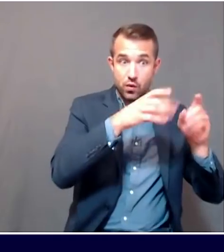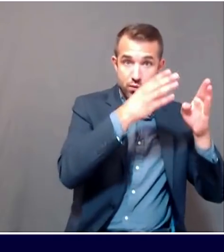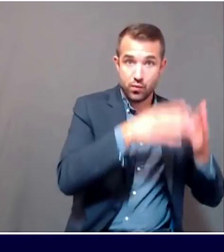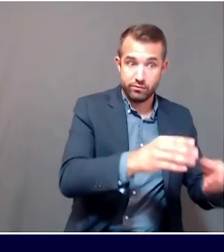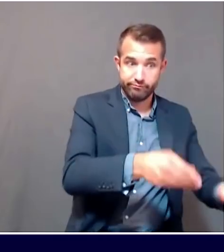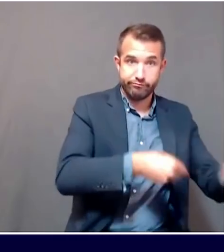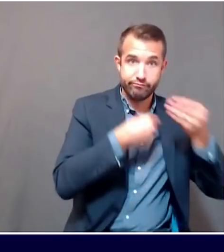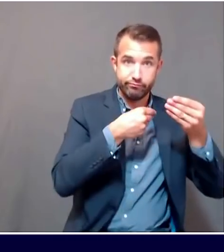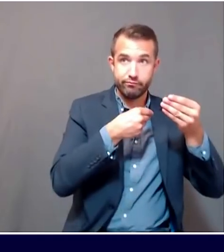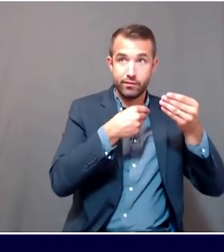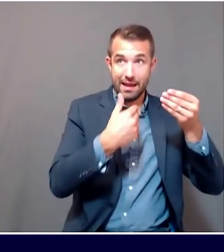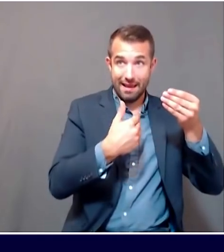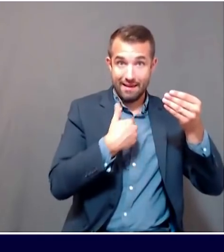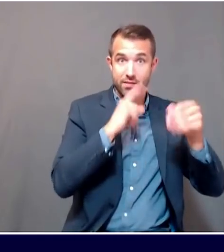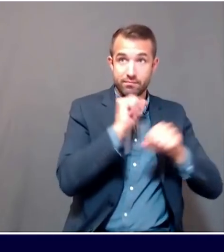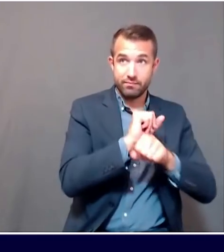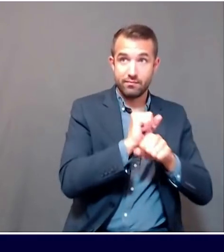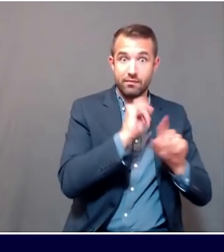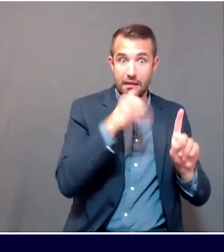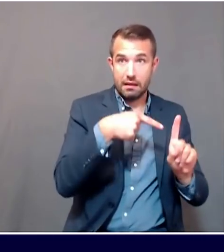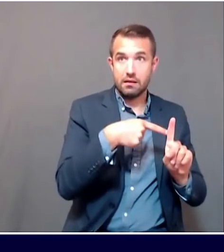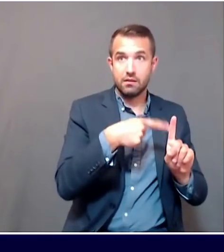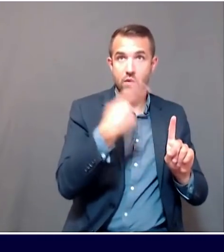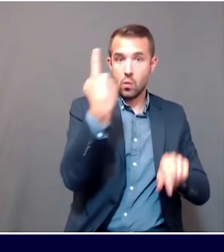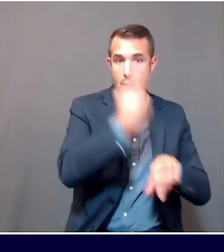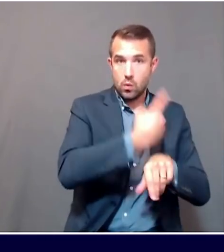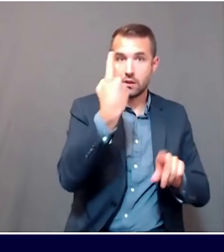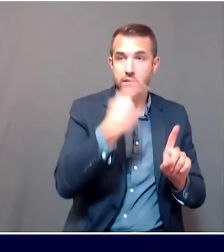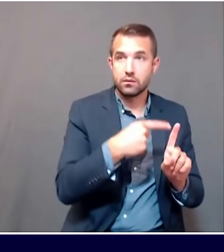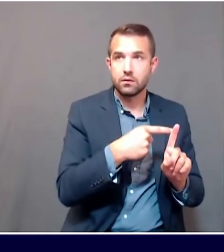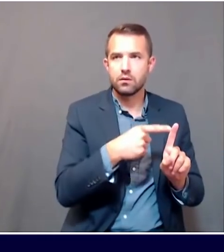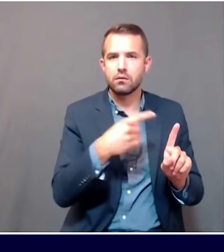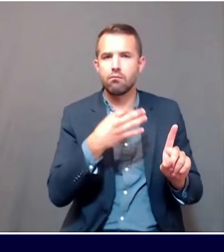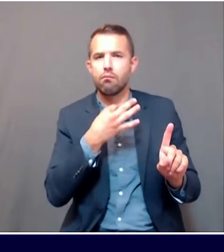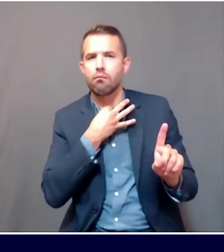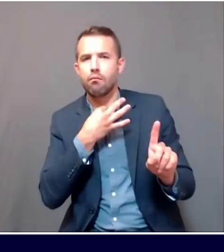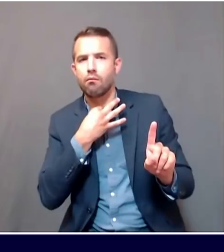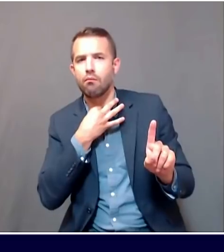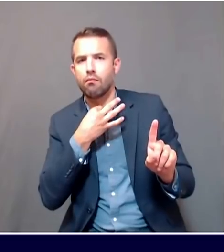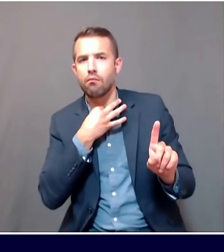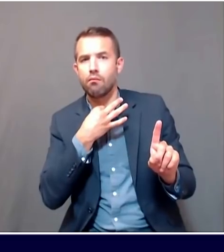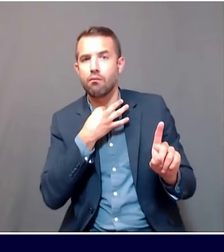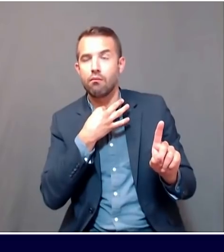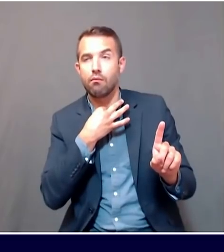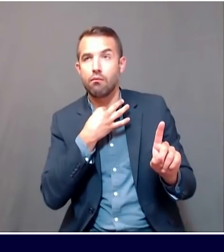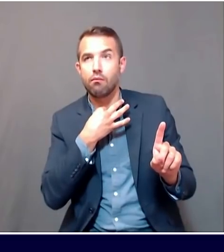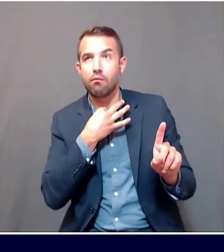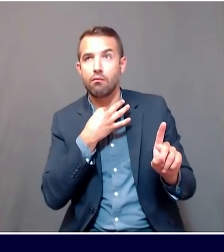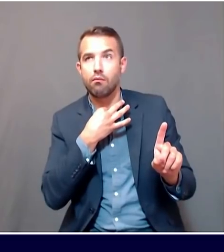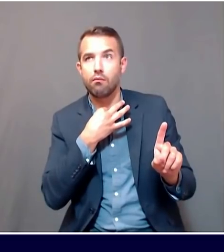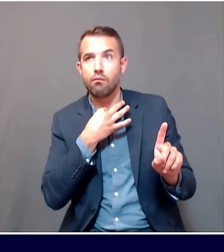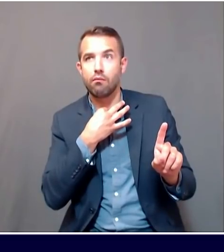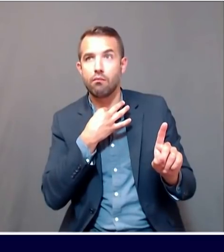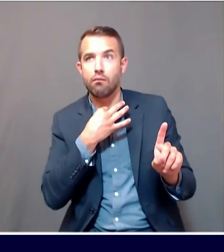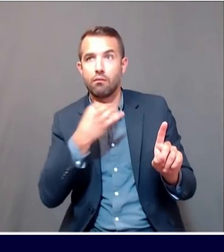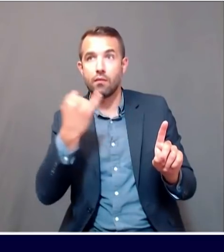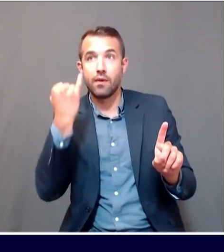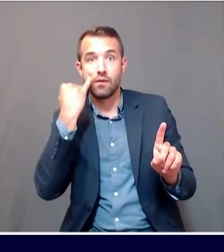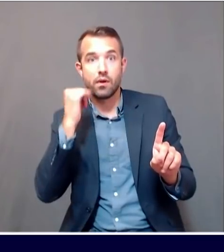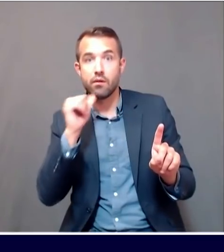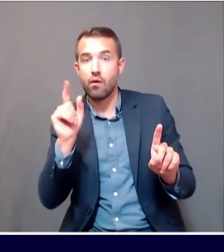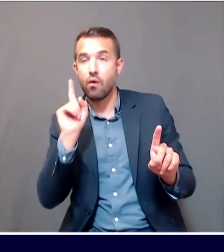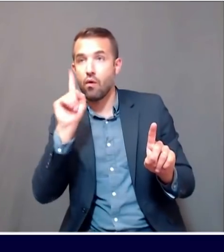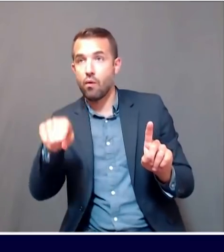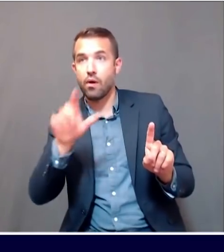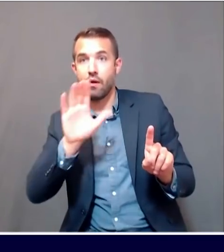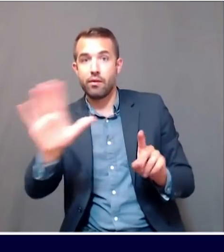their physician. And I'm just curious whether that's the same if they didn't go through a physician referral process. The answer